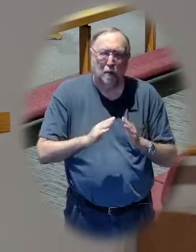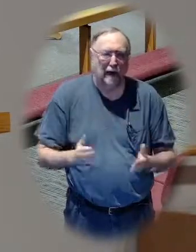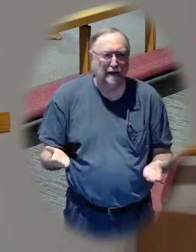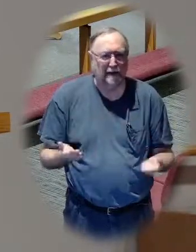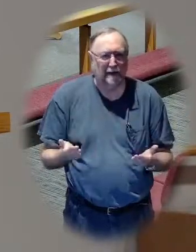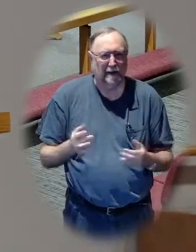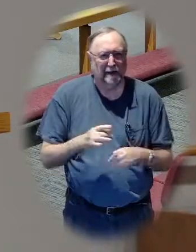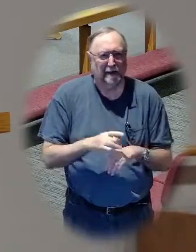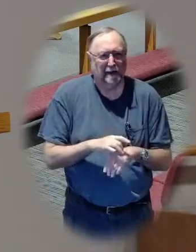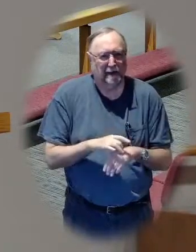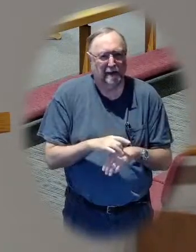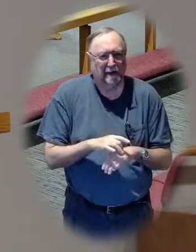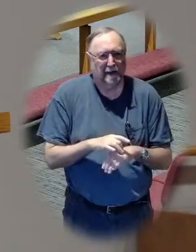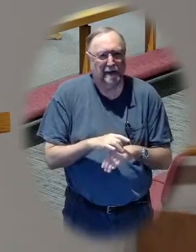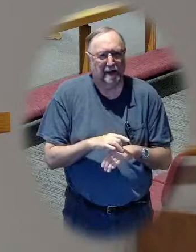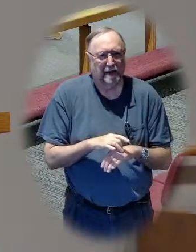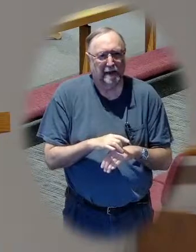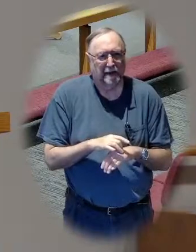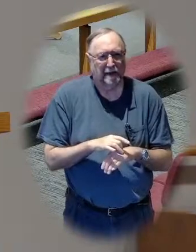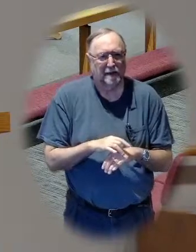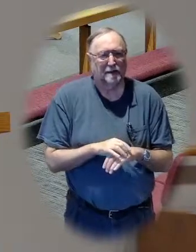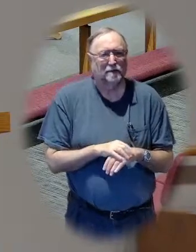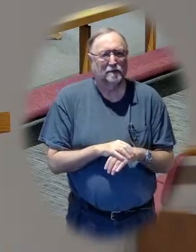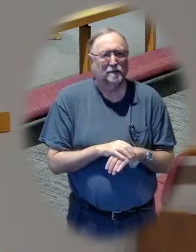be nice if we could, ...